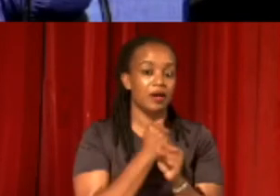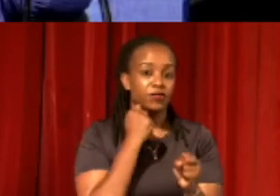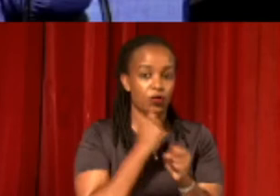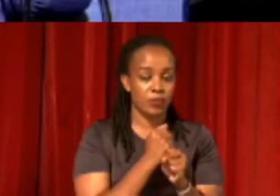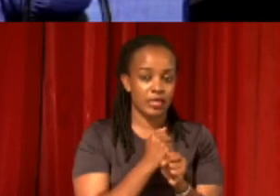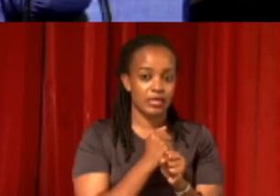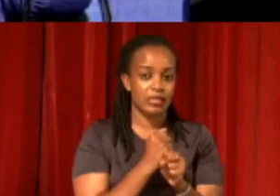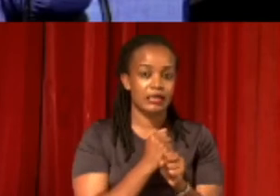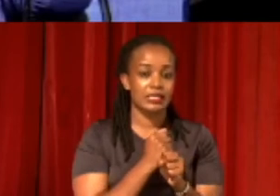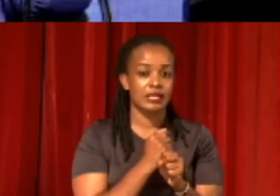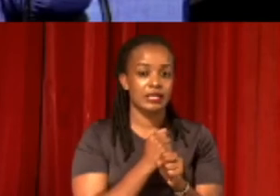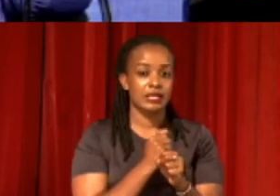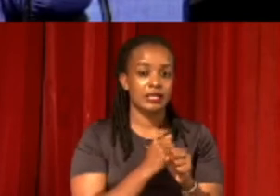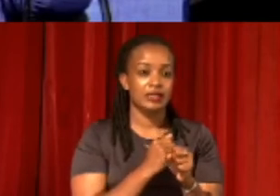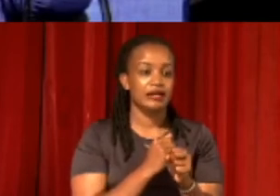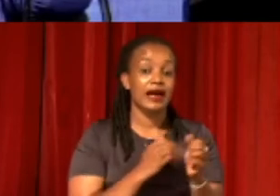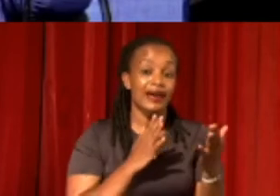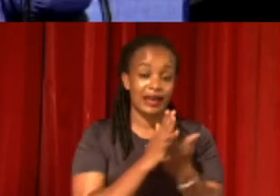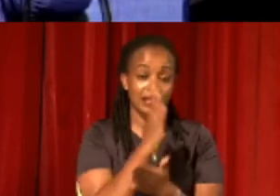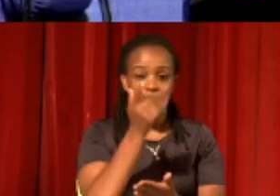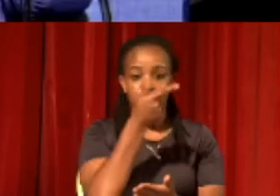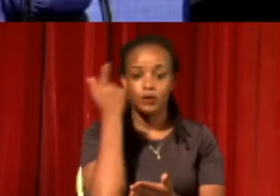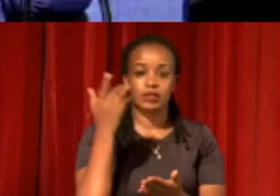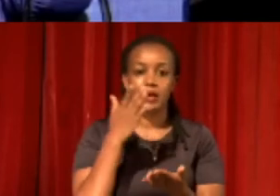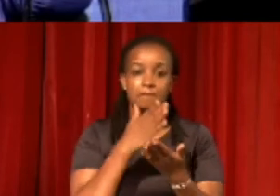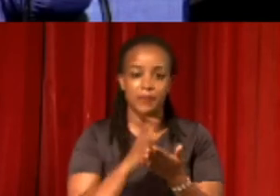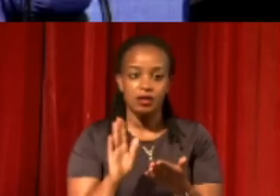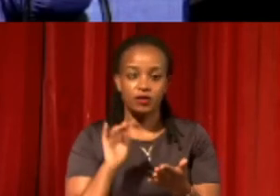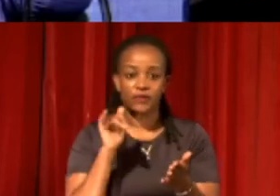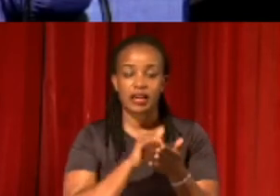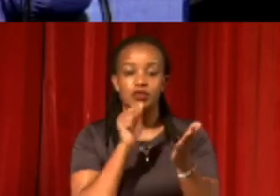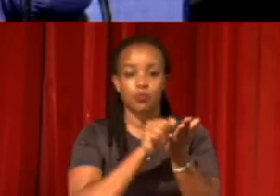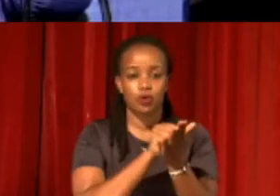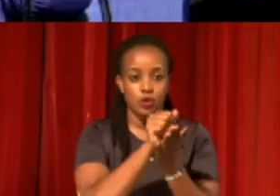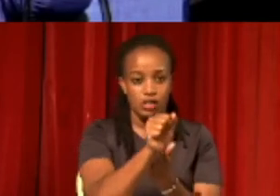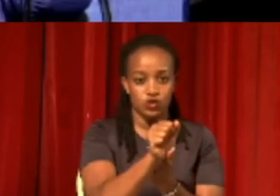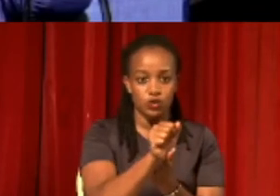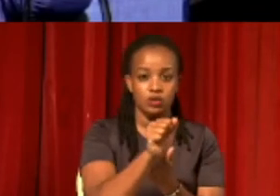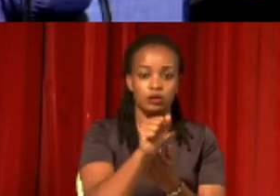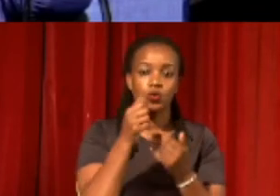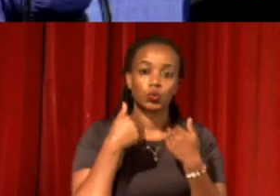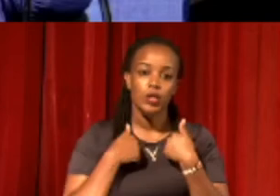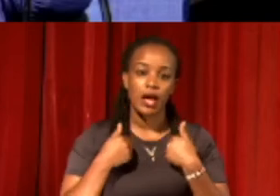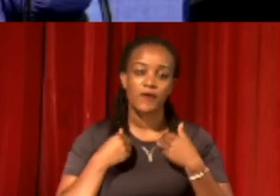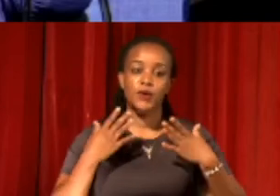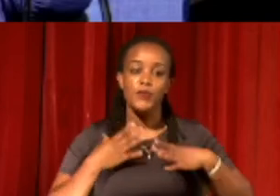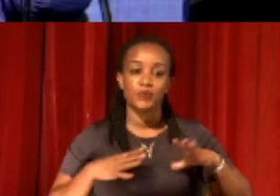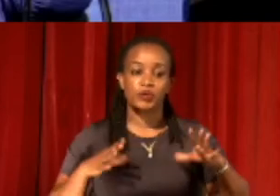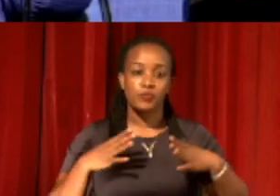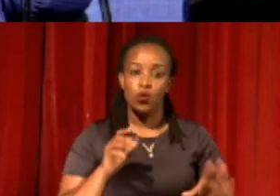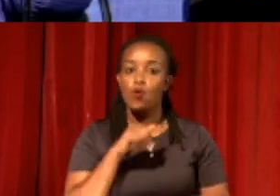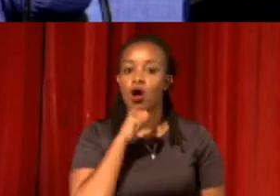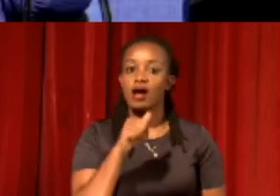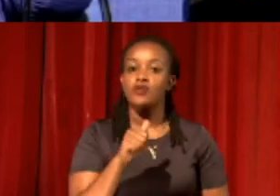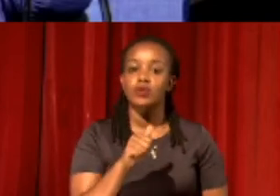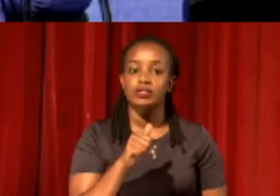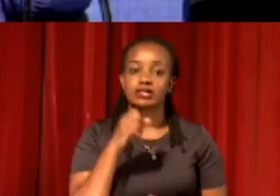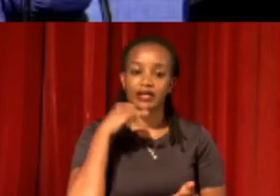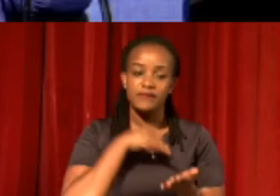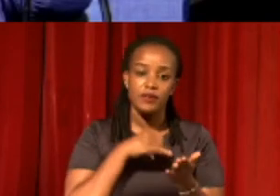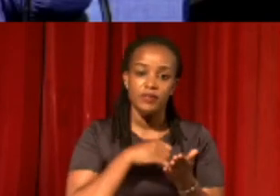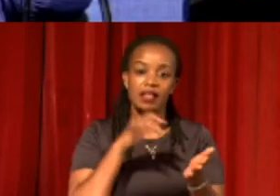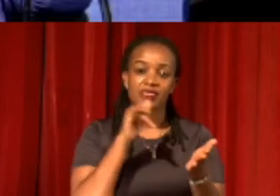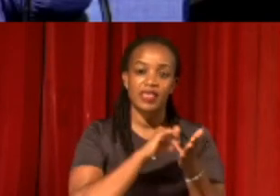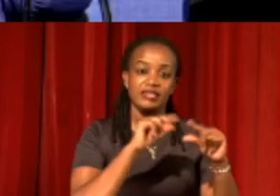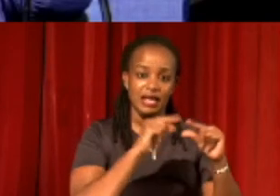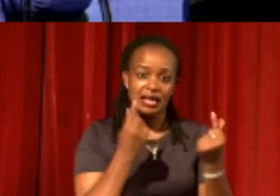rights. Yeah. Right? Yeah. Because now I'm part of that. I'm part of that production. Yeah. Okay. So there are people. Who do not belong to that category, mm. but they